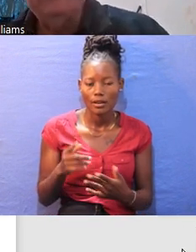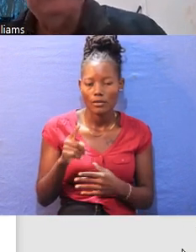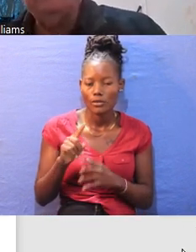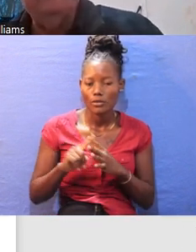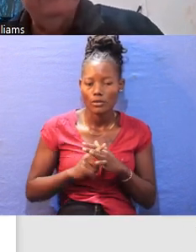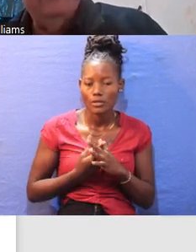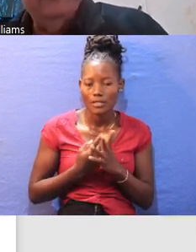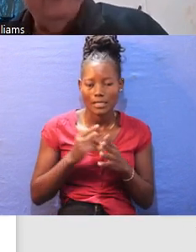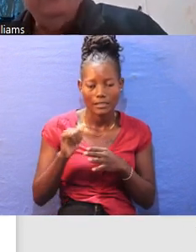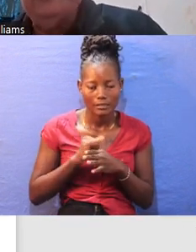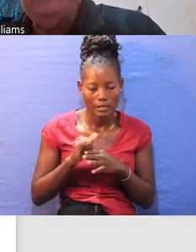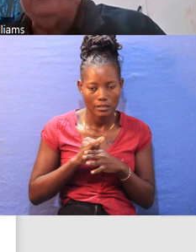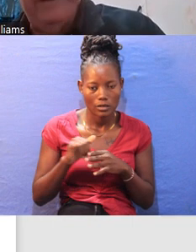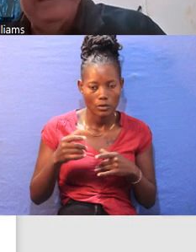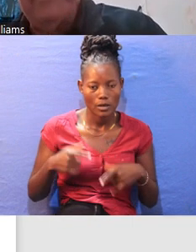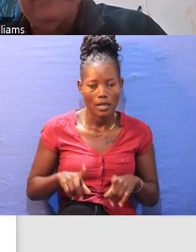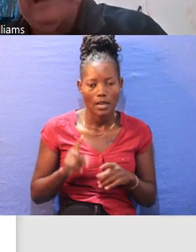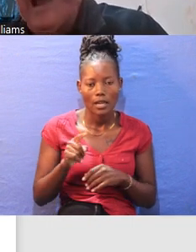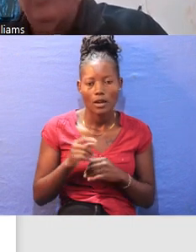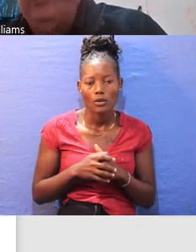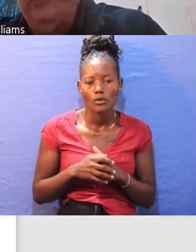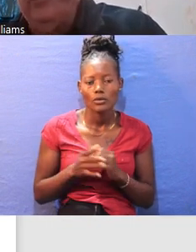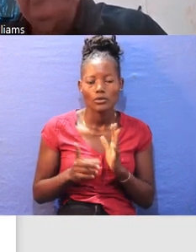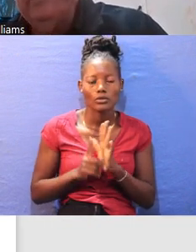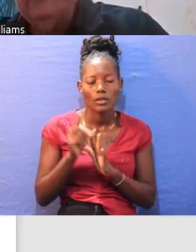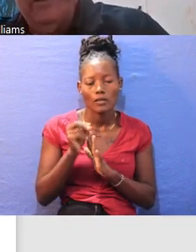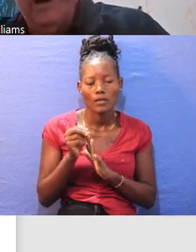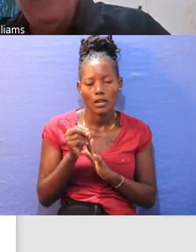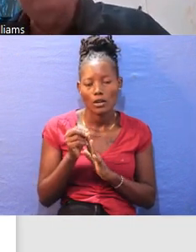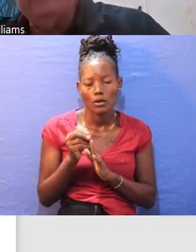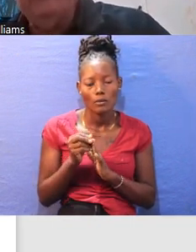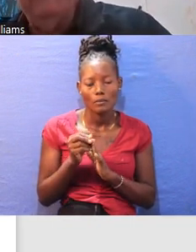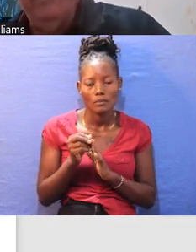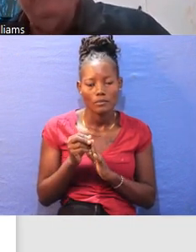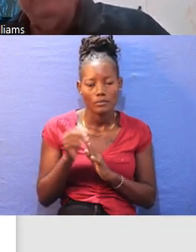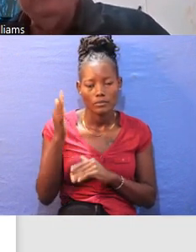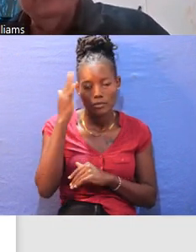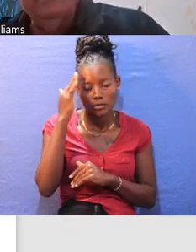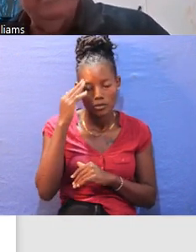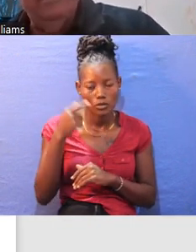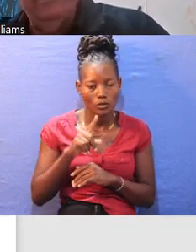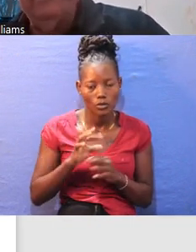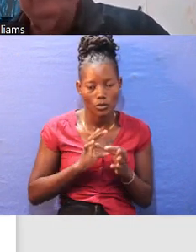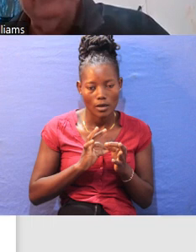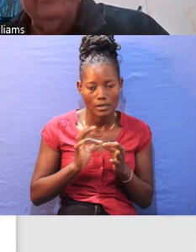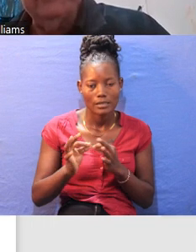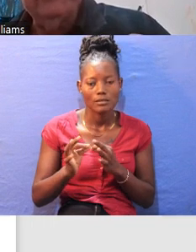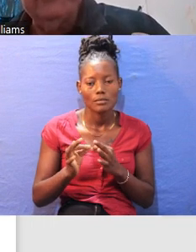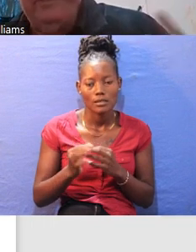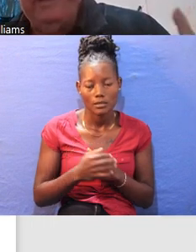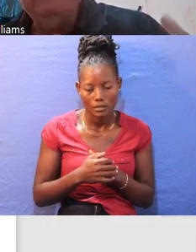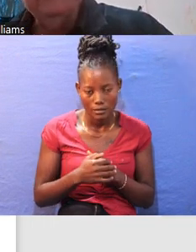Okay, so these are just the way you can set training up that allow you to optimally develop